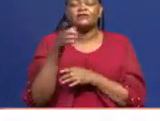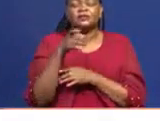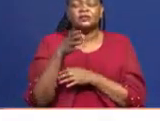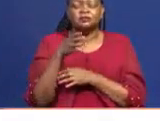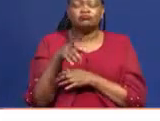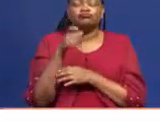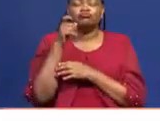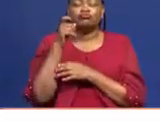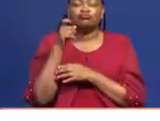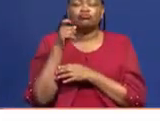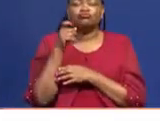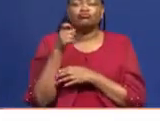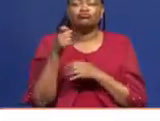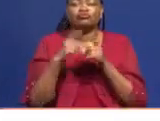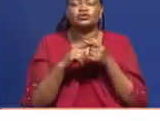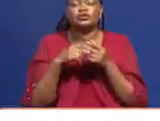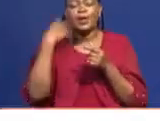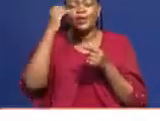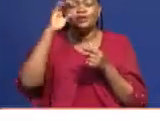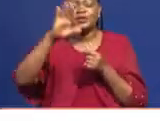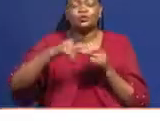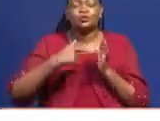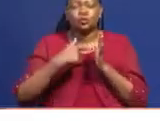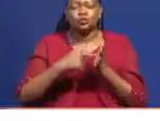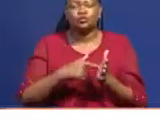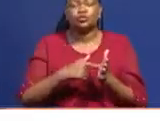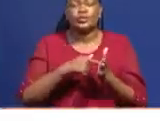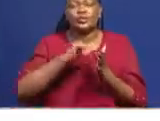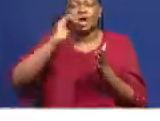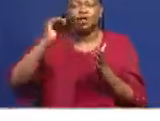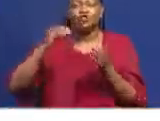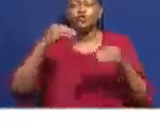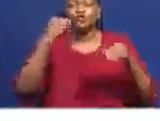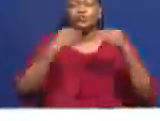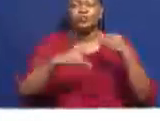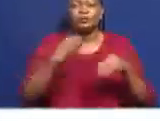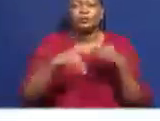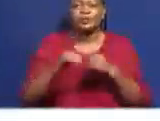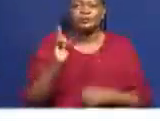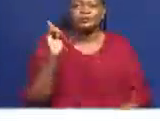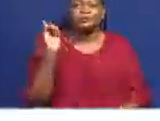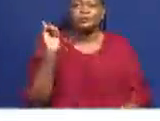week on Magical Scenes, we feature the county of Busia.